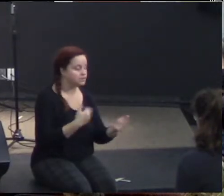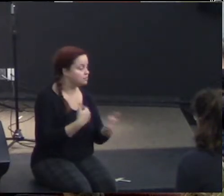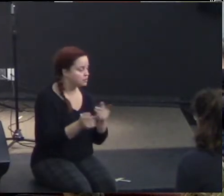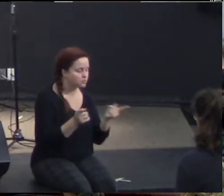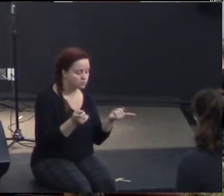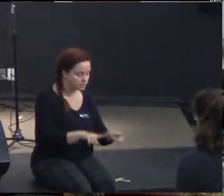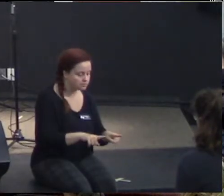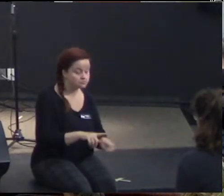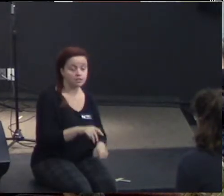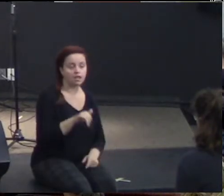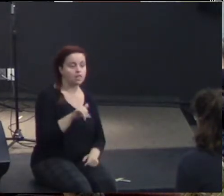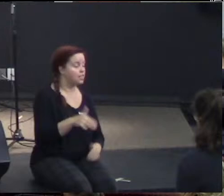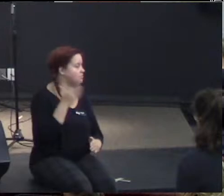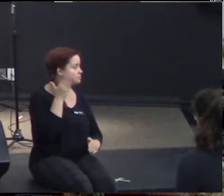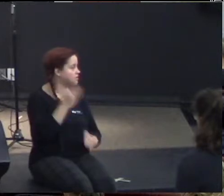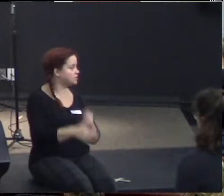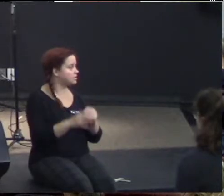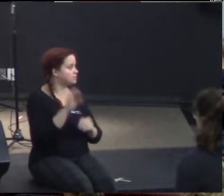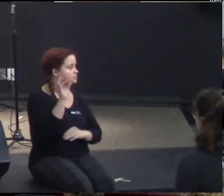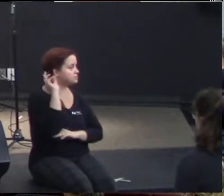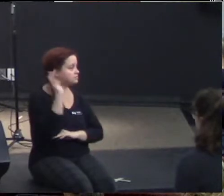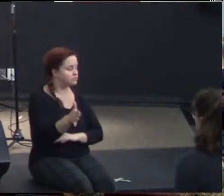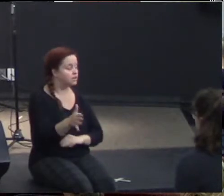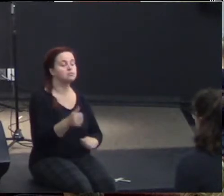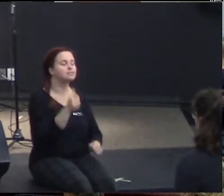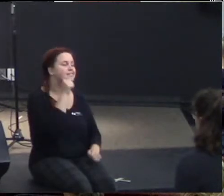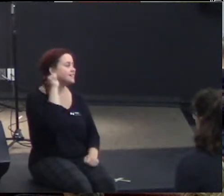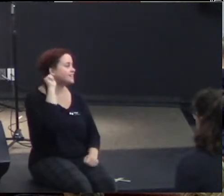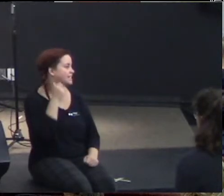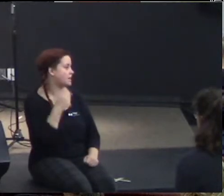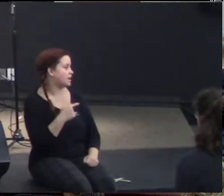of the sermon. But then yesterday, I almost got hit by a car.